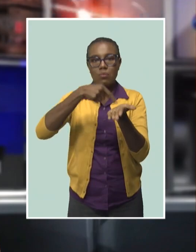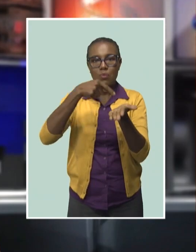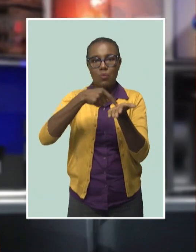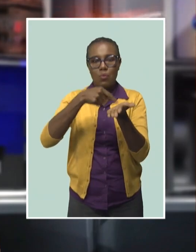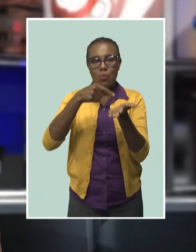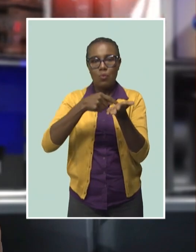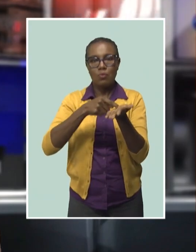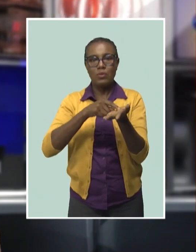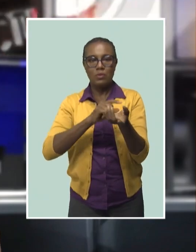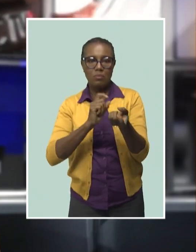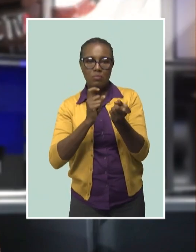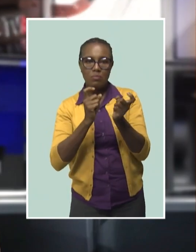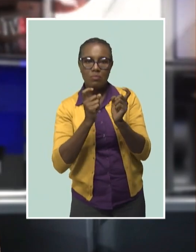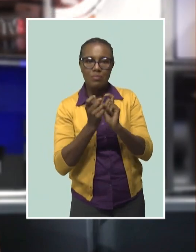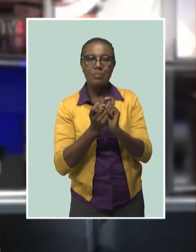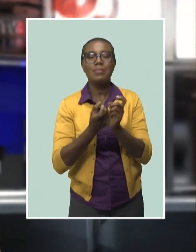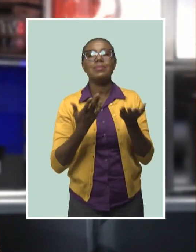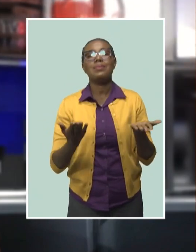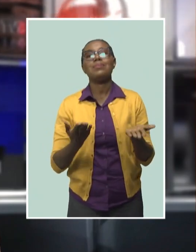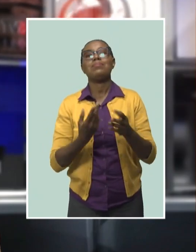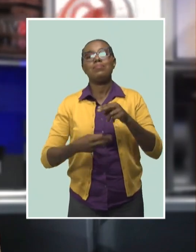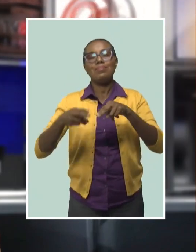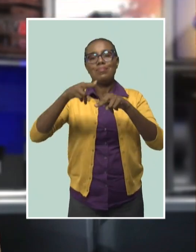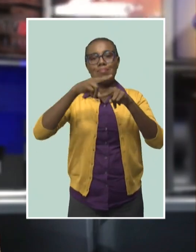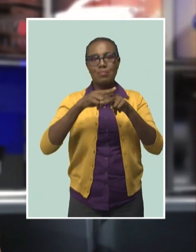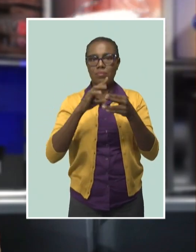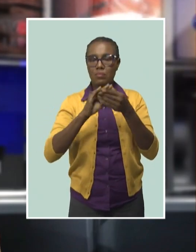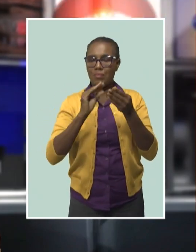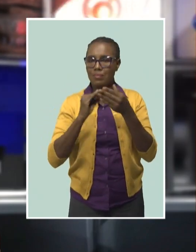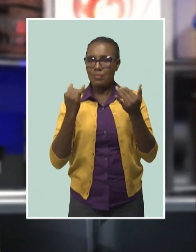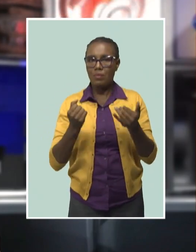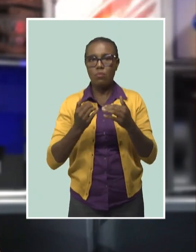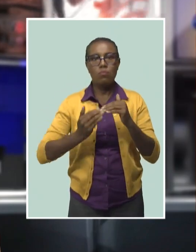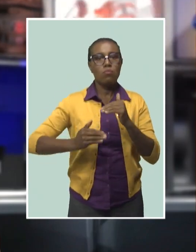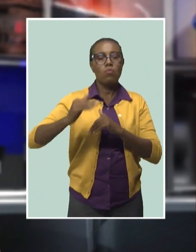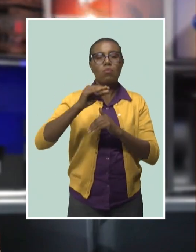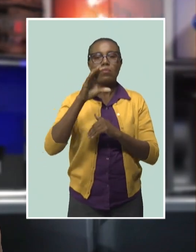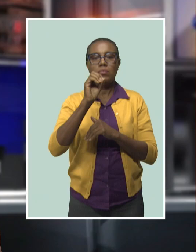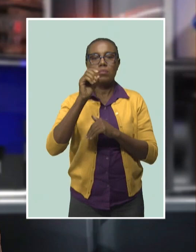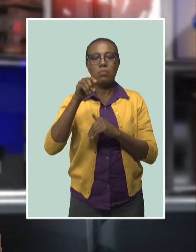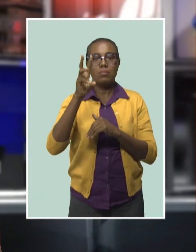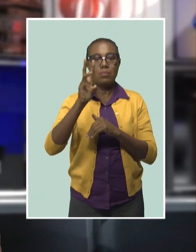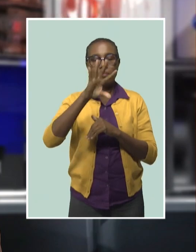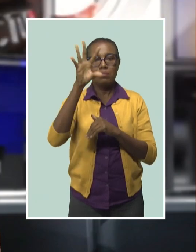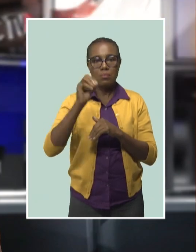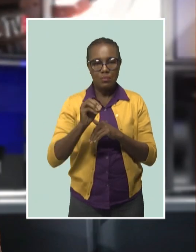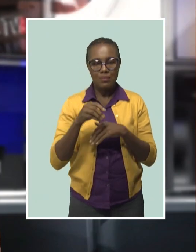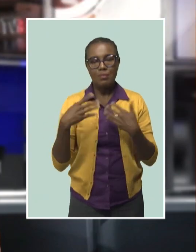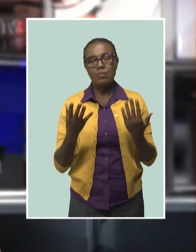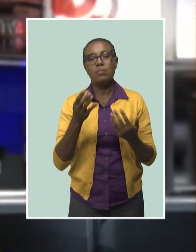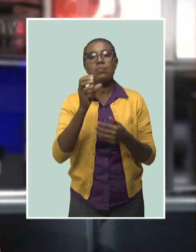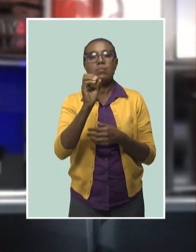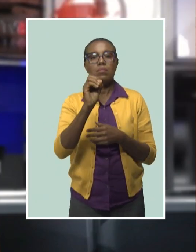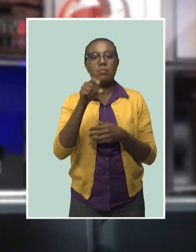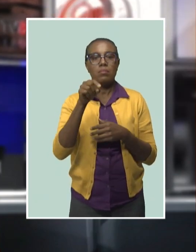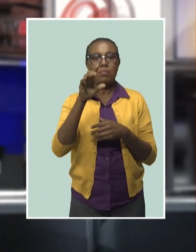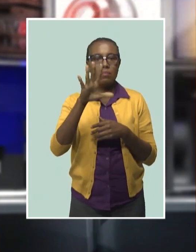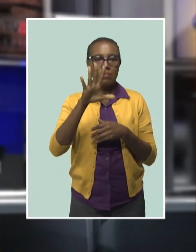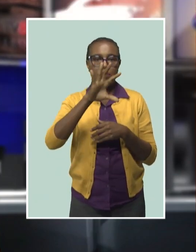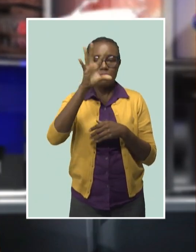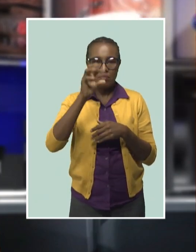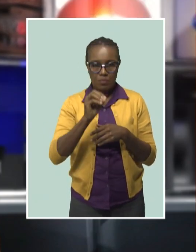great gains. Ms. Motley says growth to date is at 0.6% in real terms and 0.5% in nominal